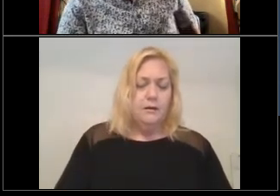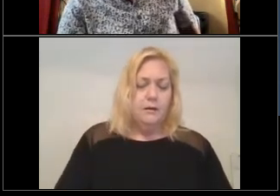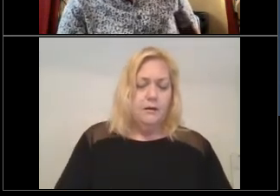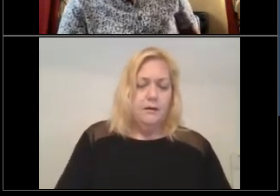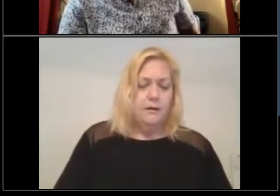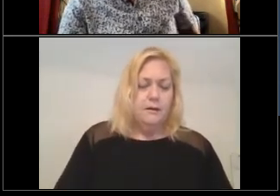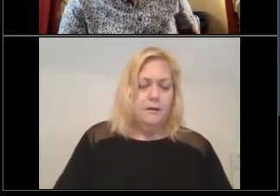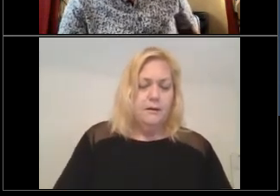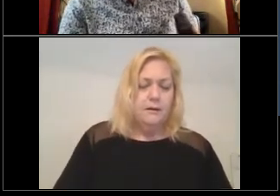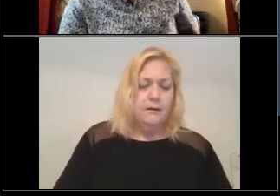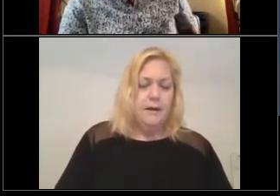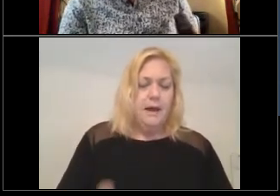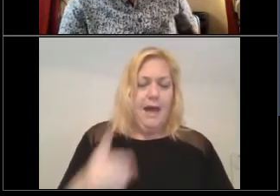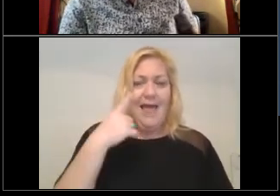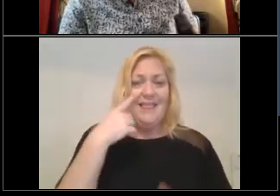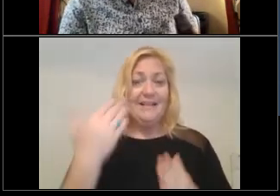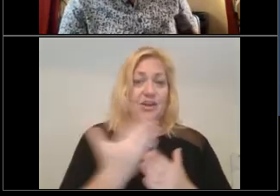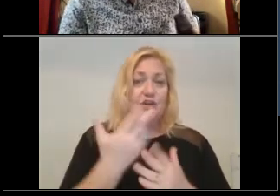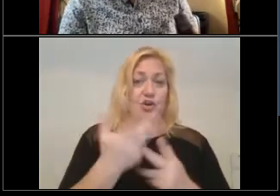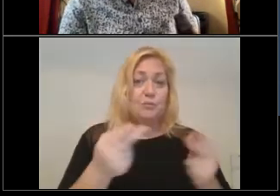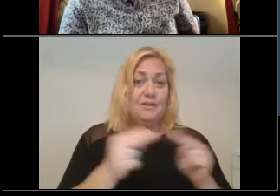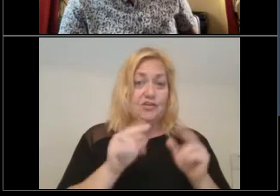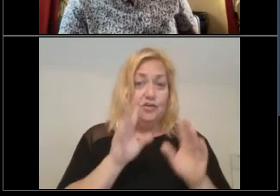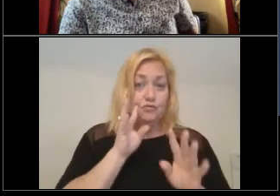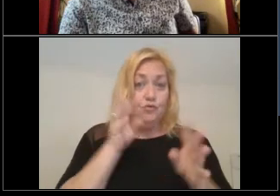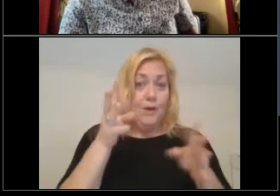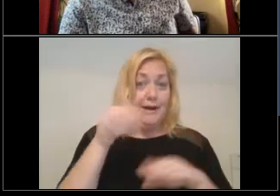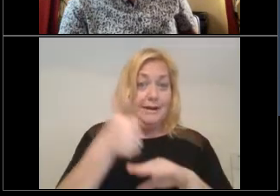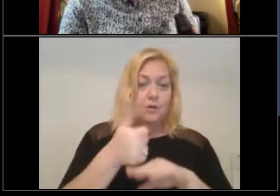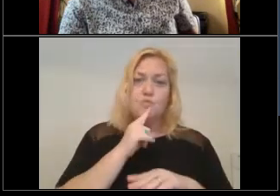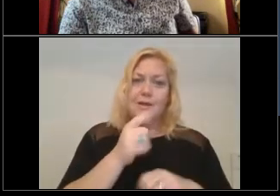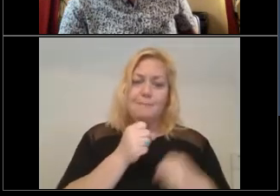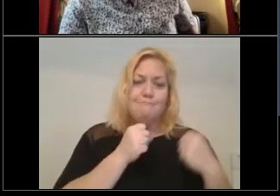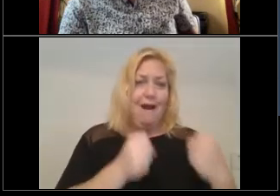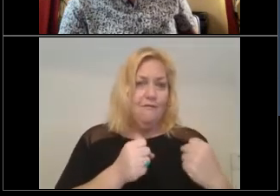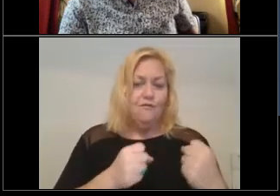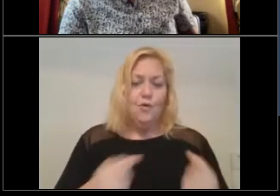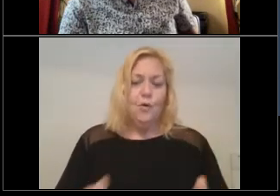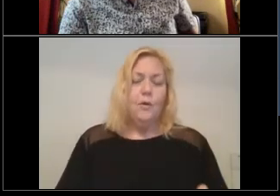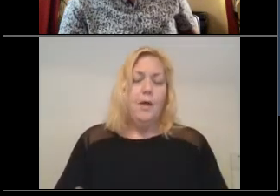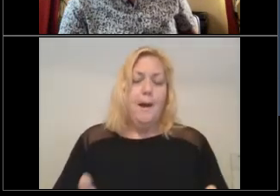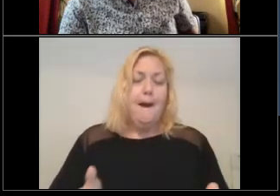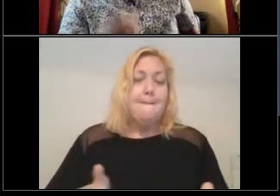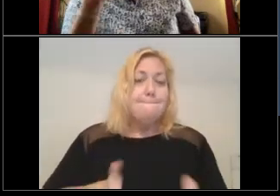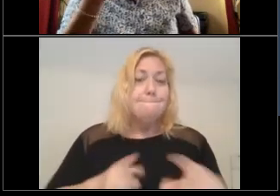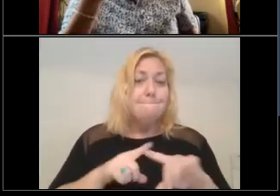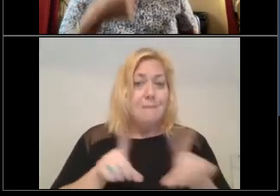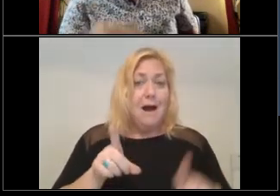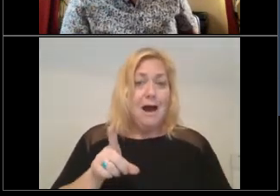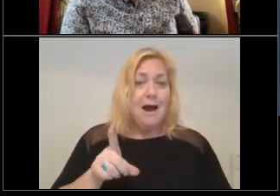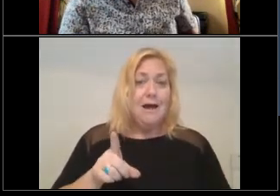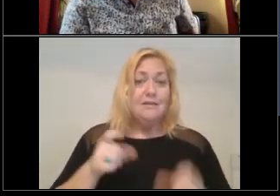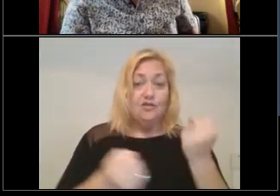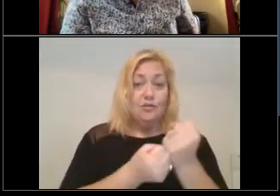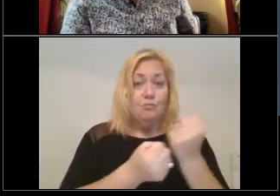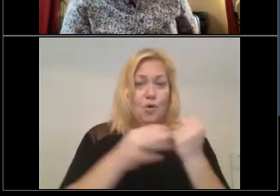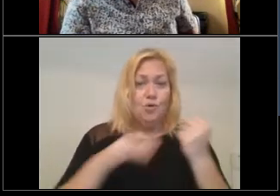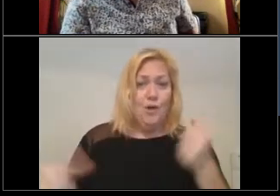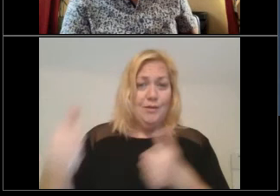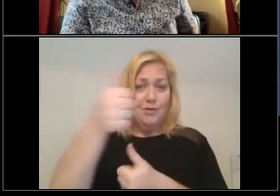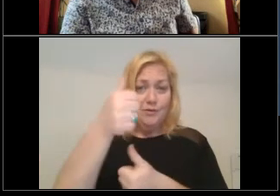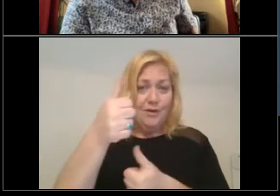new positions that have been created are really powerful. But I think also having like the support throughout the entire administration, throughout the